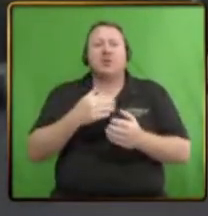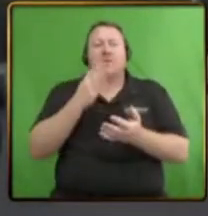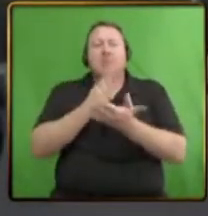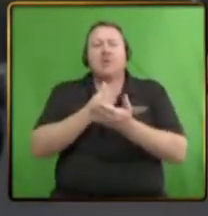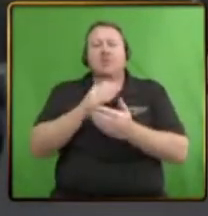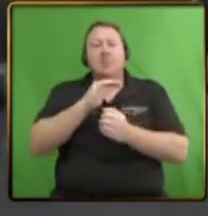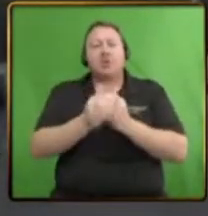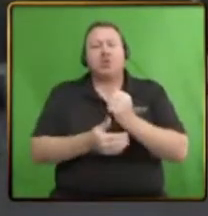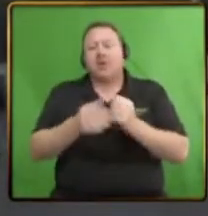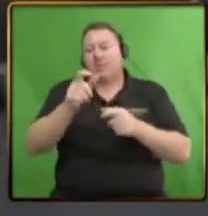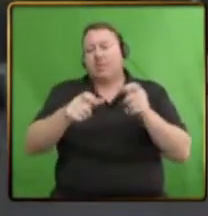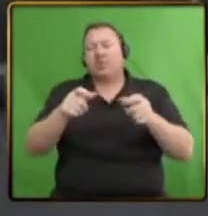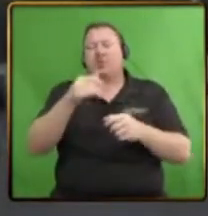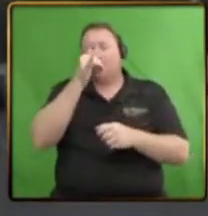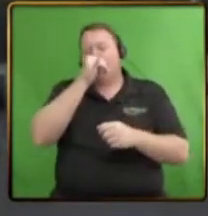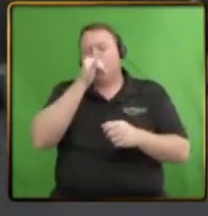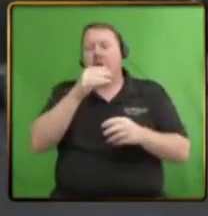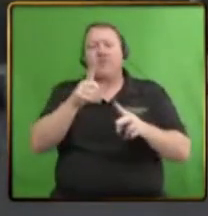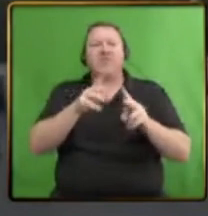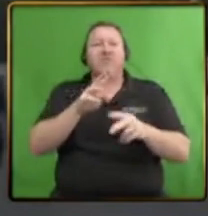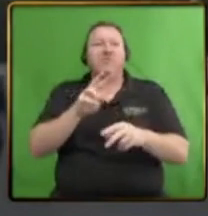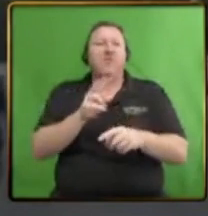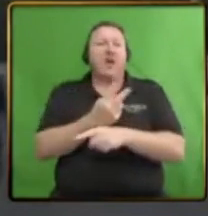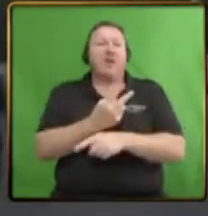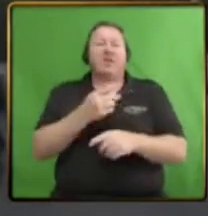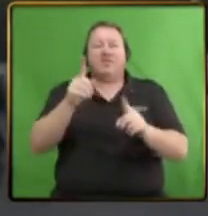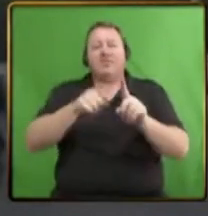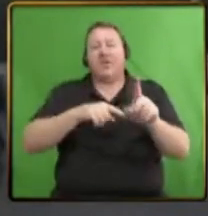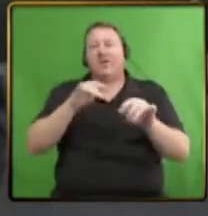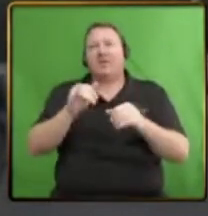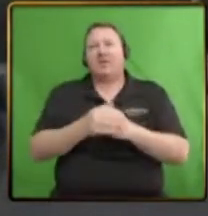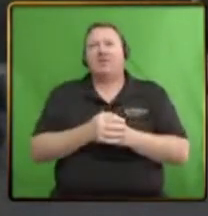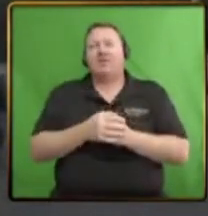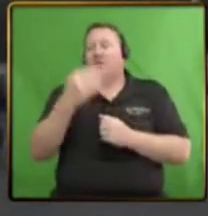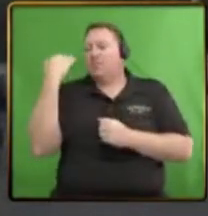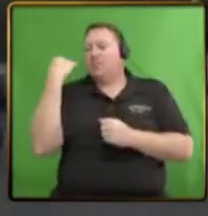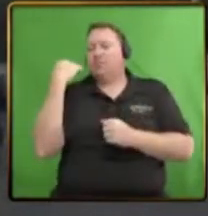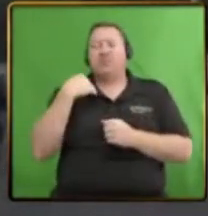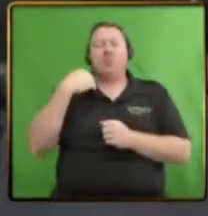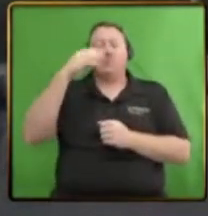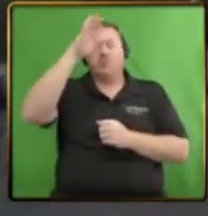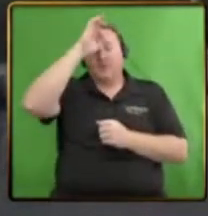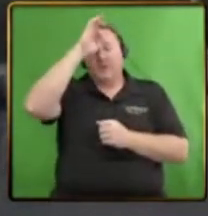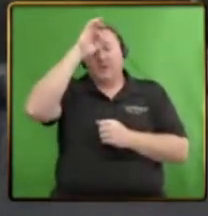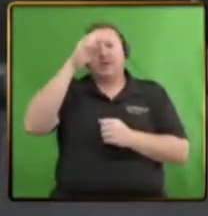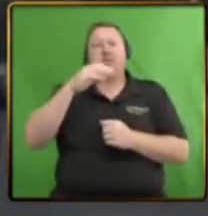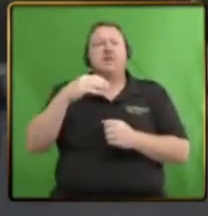violence, yet it is failing in this regard. According to former Police Minister Chele,